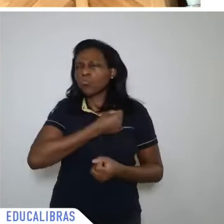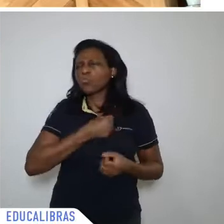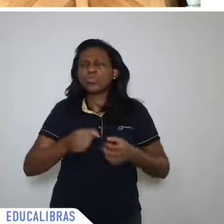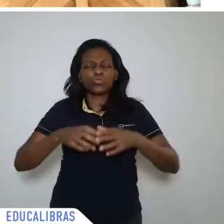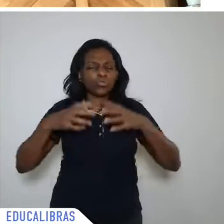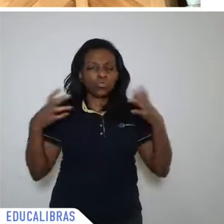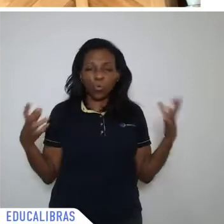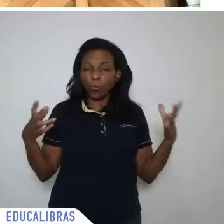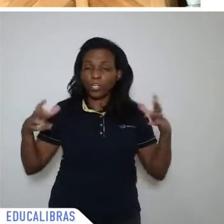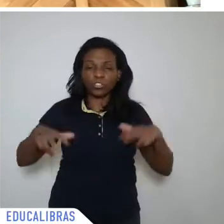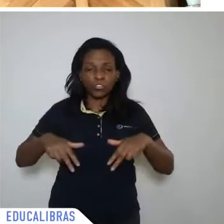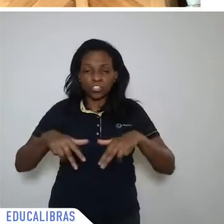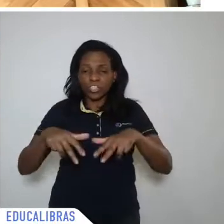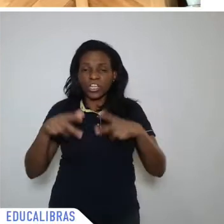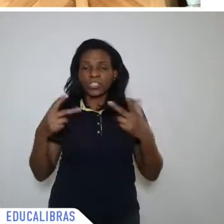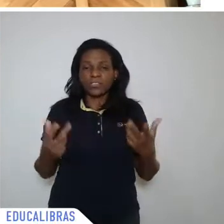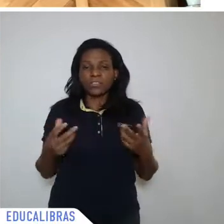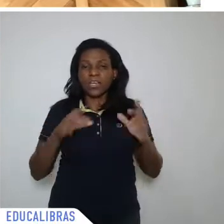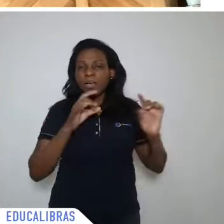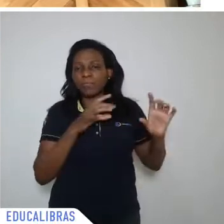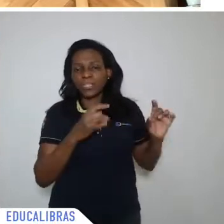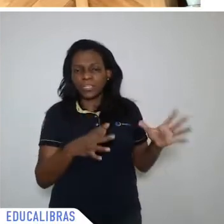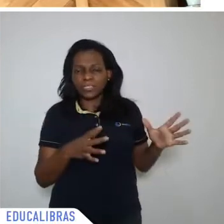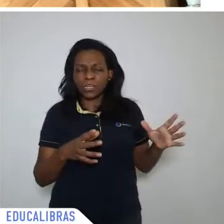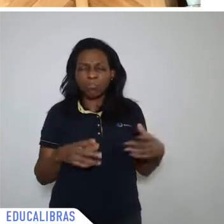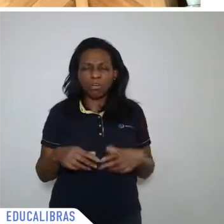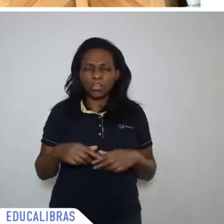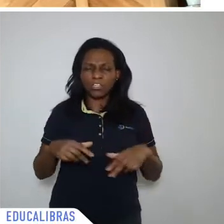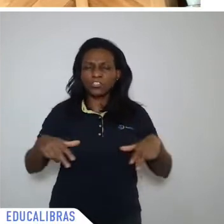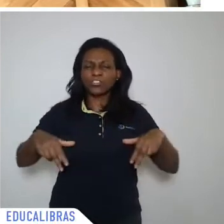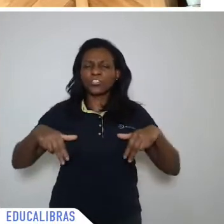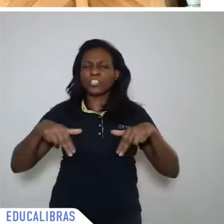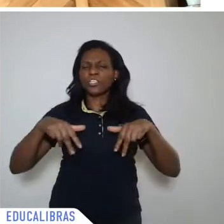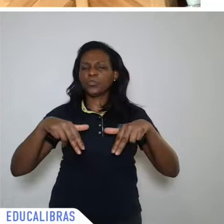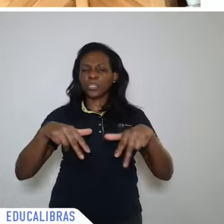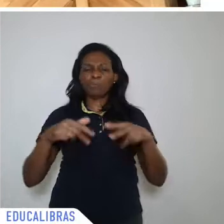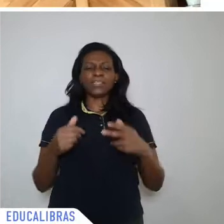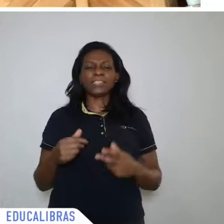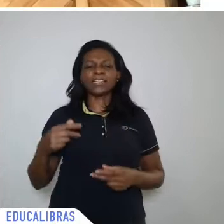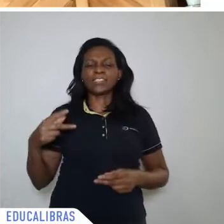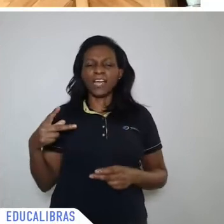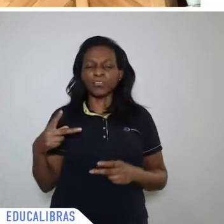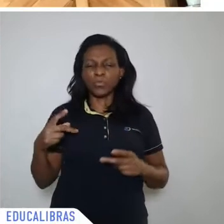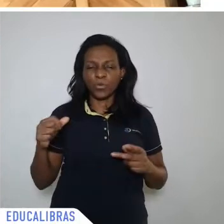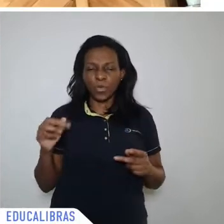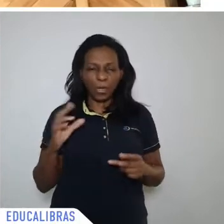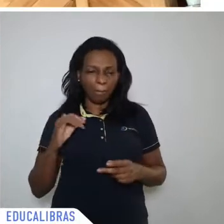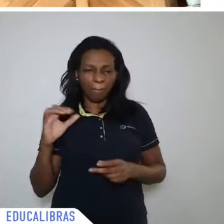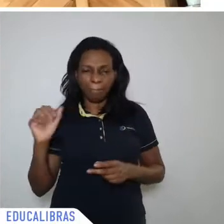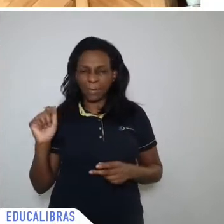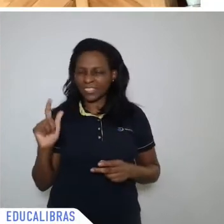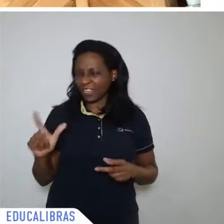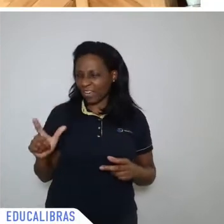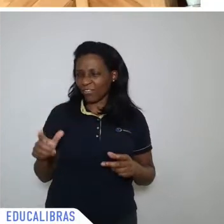economy than white. The perversion of precarity is the racialized gender.